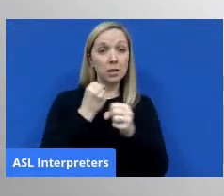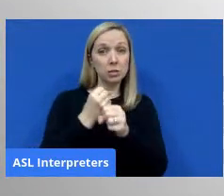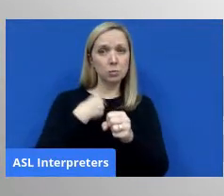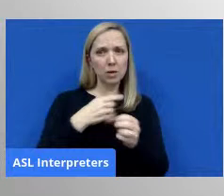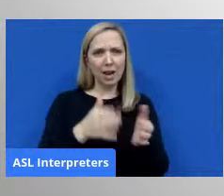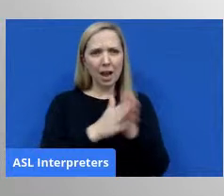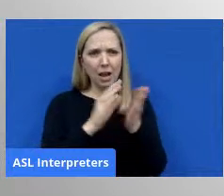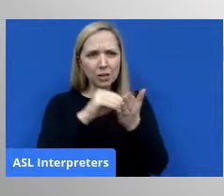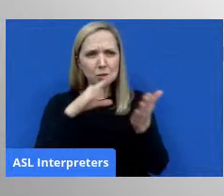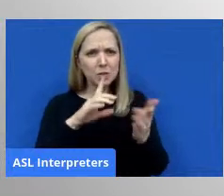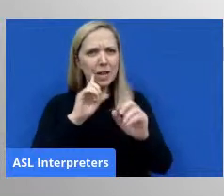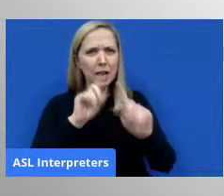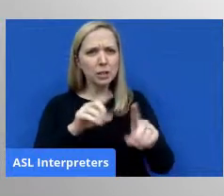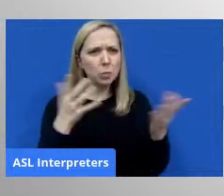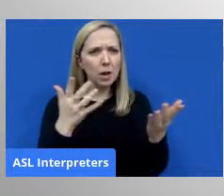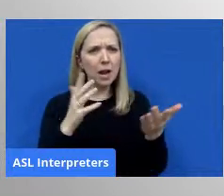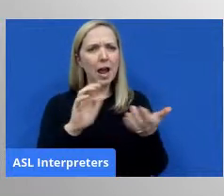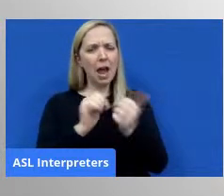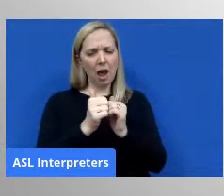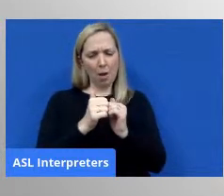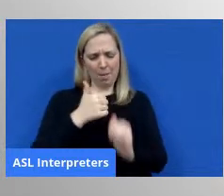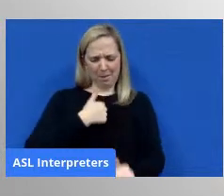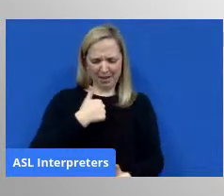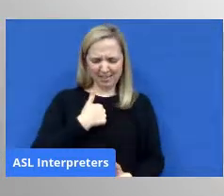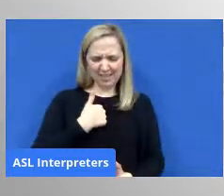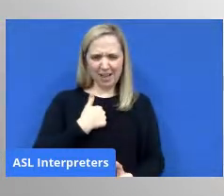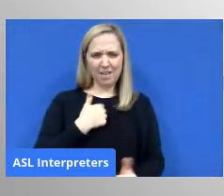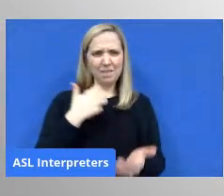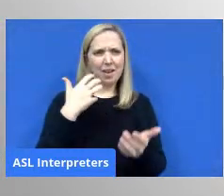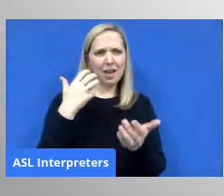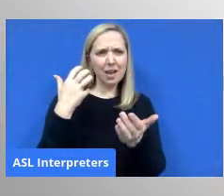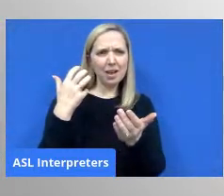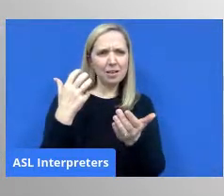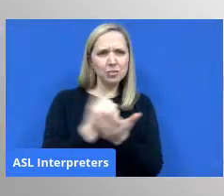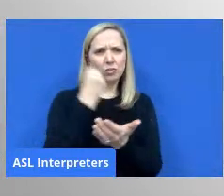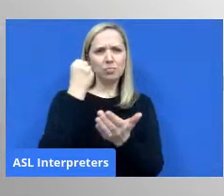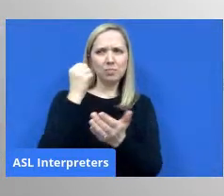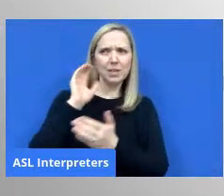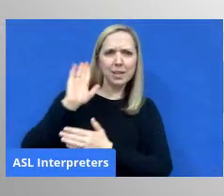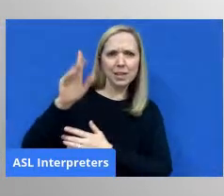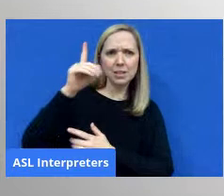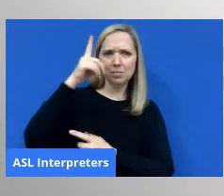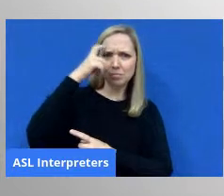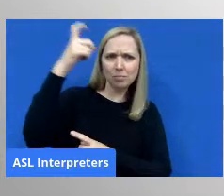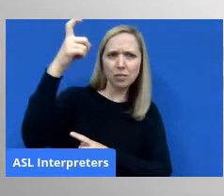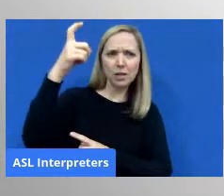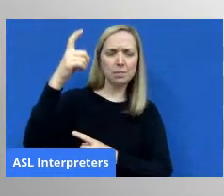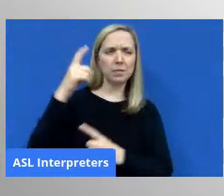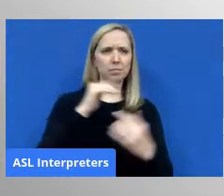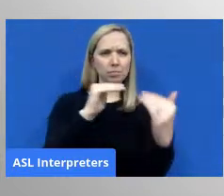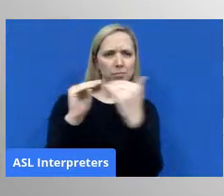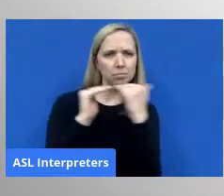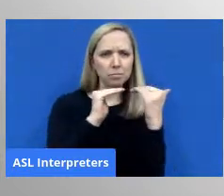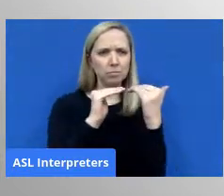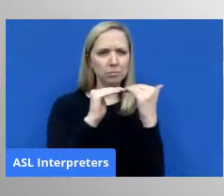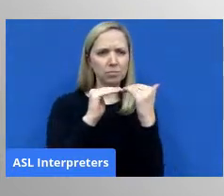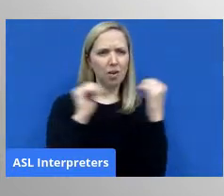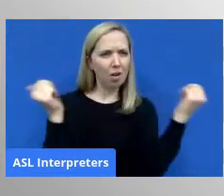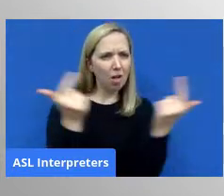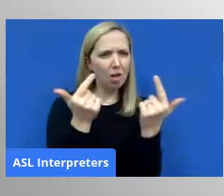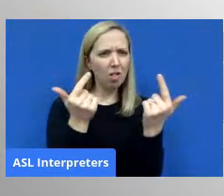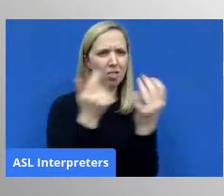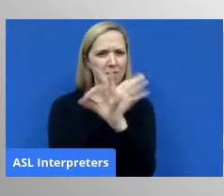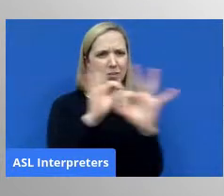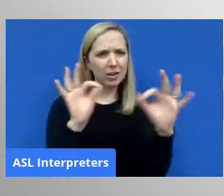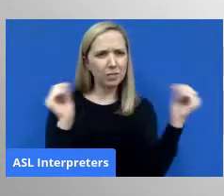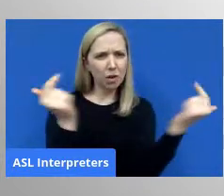how can I help achieve Martin Luther King Jr.'s dream of equality and freedom for all? A link to the event